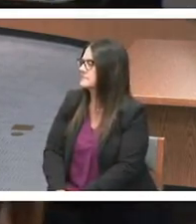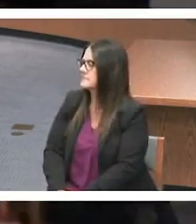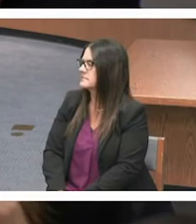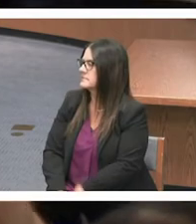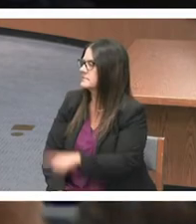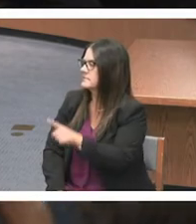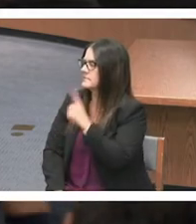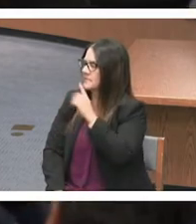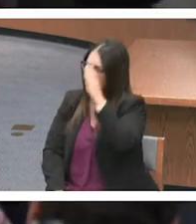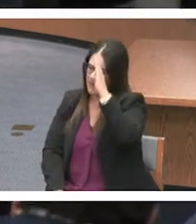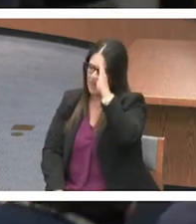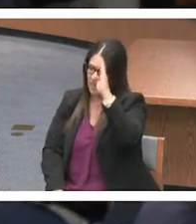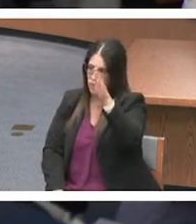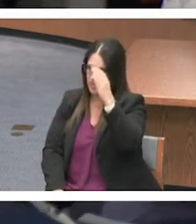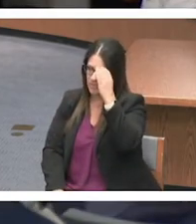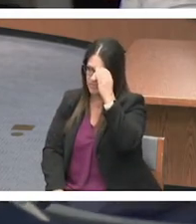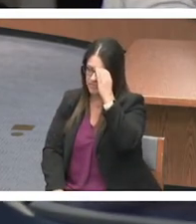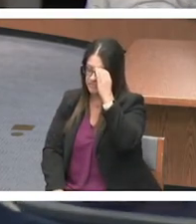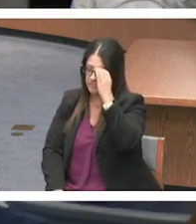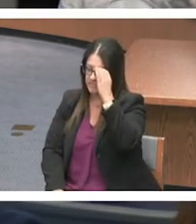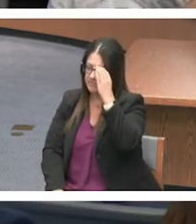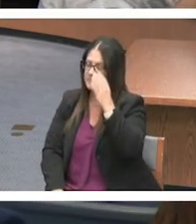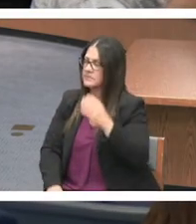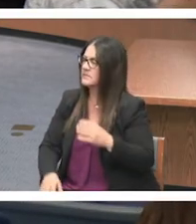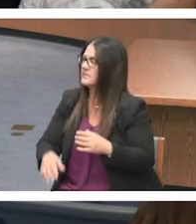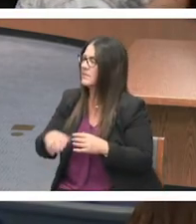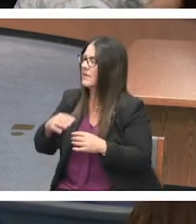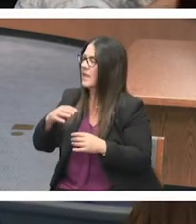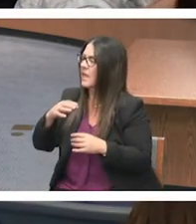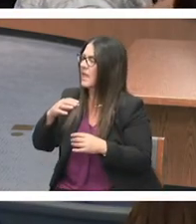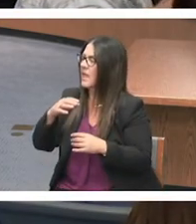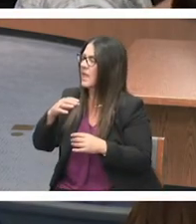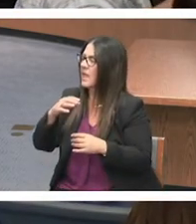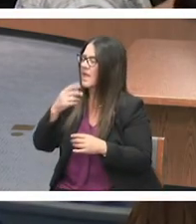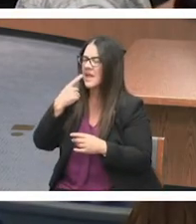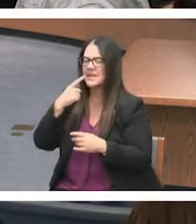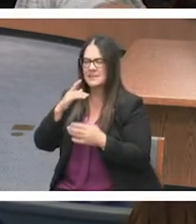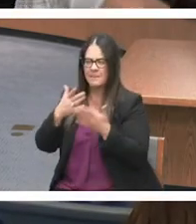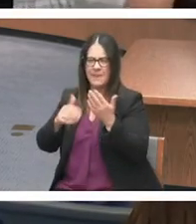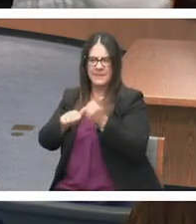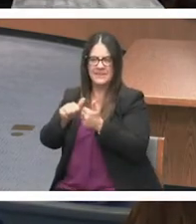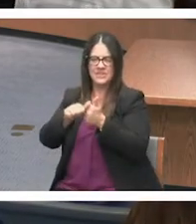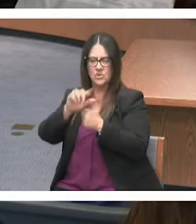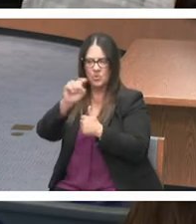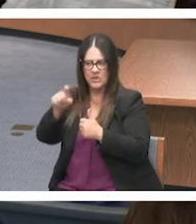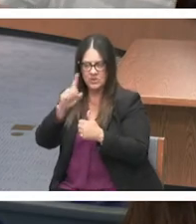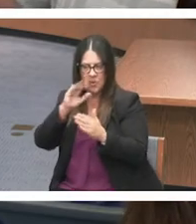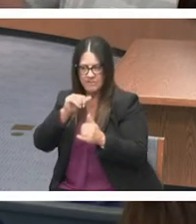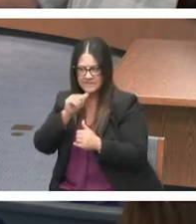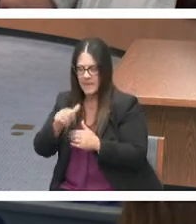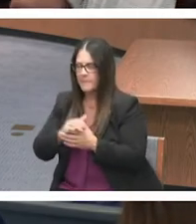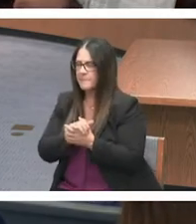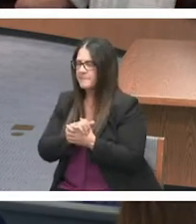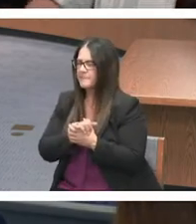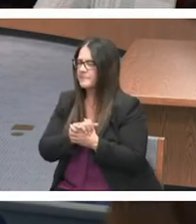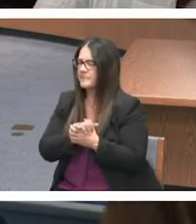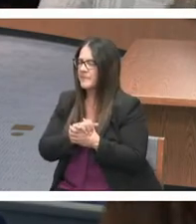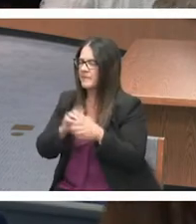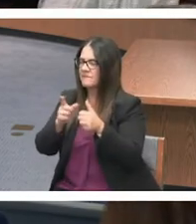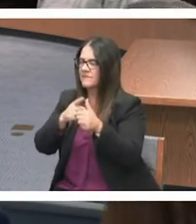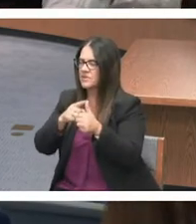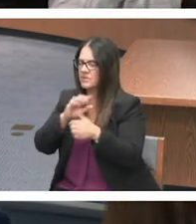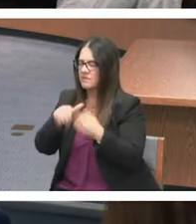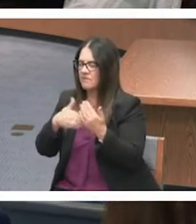Hi, Jennifer Savage, Surf Rider Foundation. This might be a bit of a dangerous question, so hopefully not. But first of